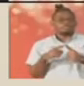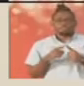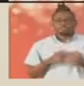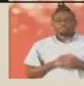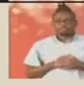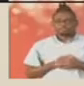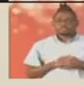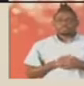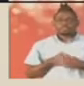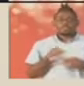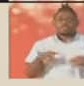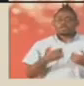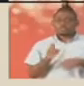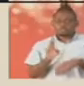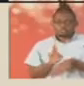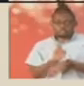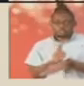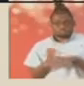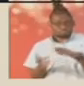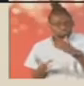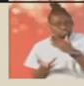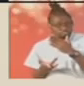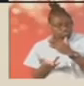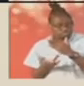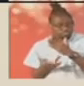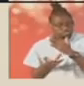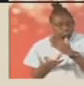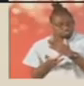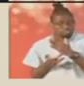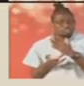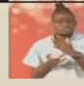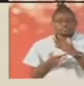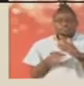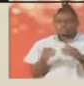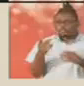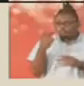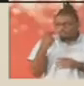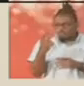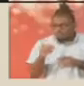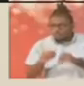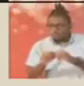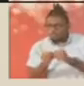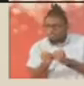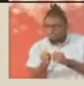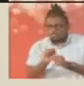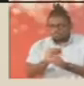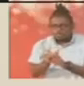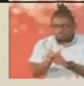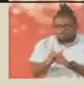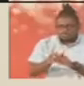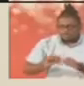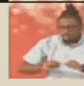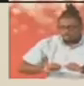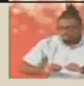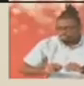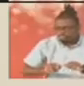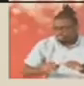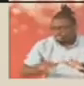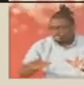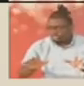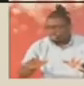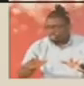our technical resources to track national COVID-19 trends. And you will see that COVID-19 is still